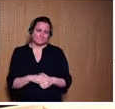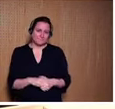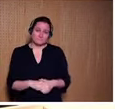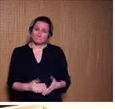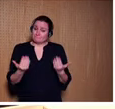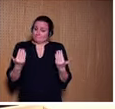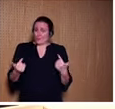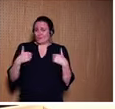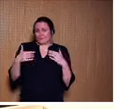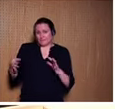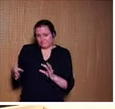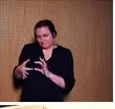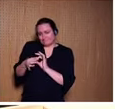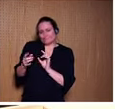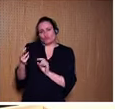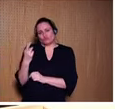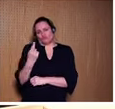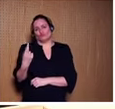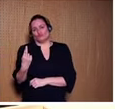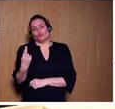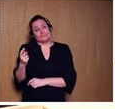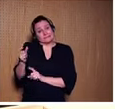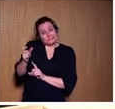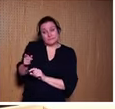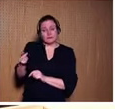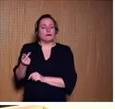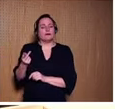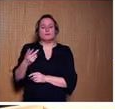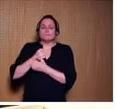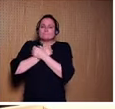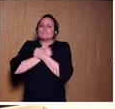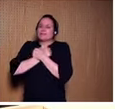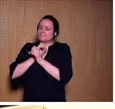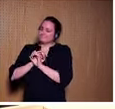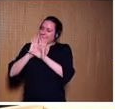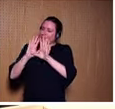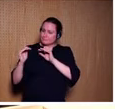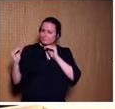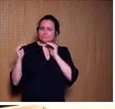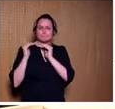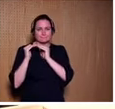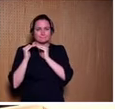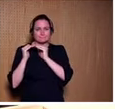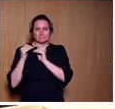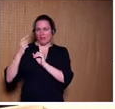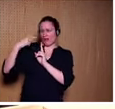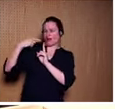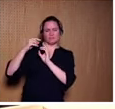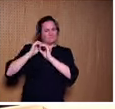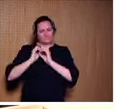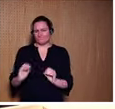and alienation. I believe we can replicate this kind of love and care and